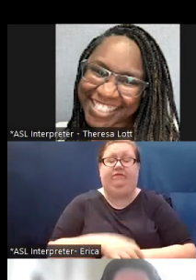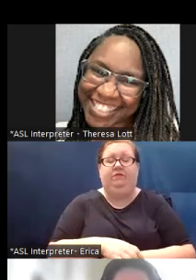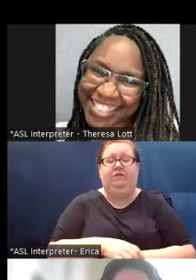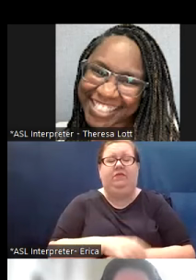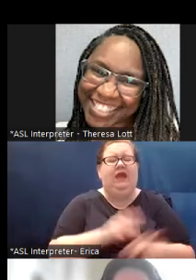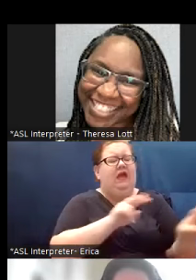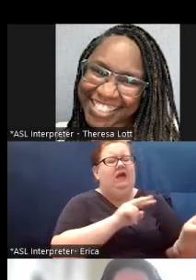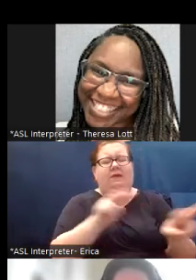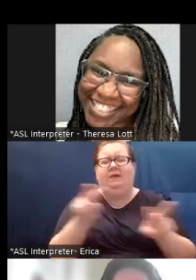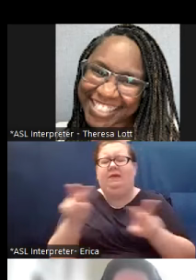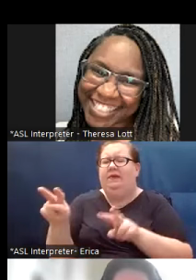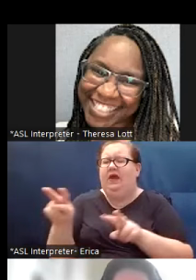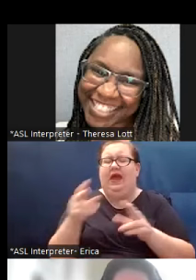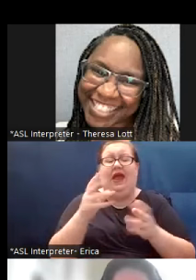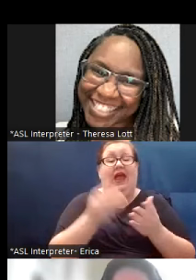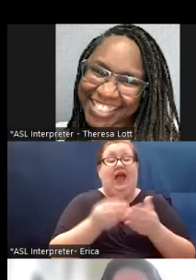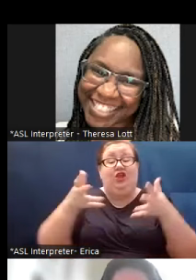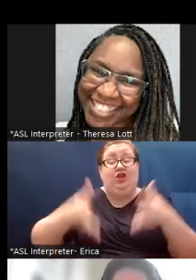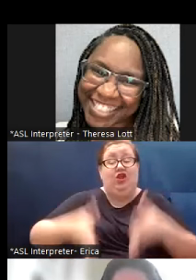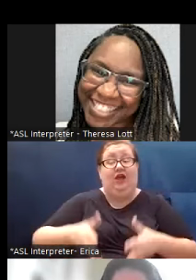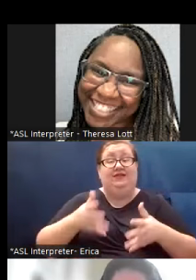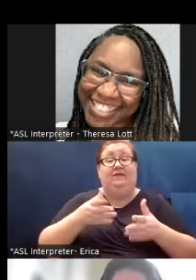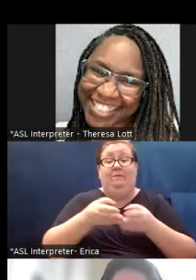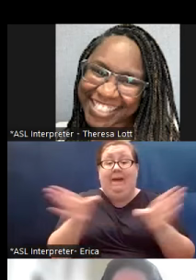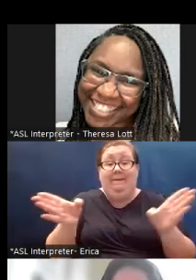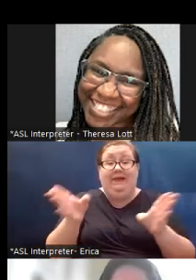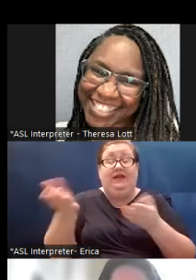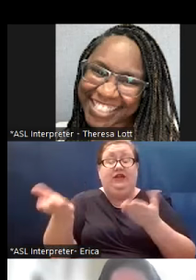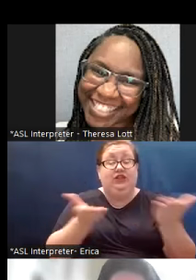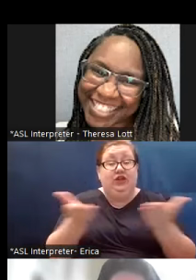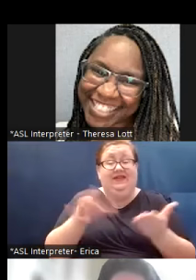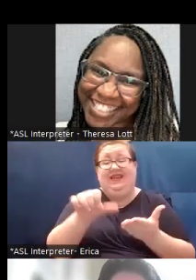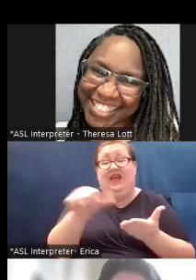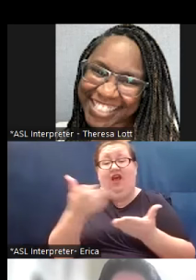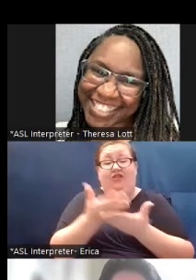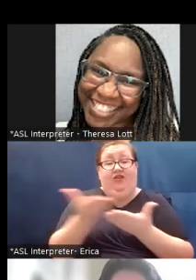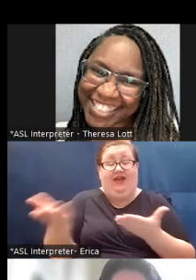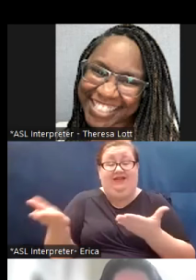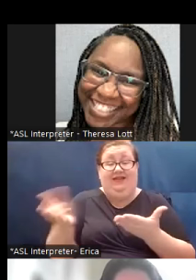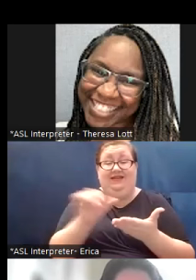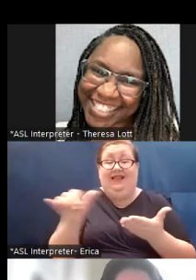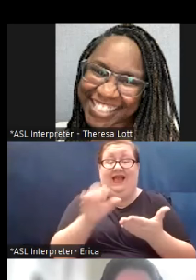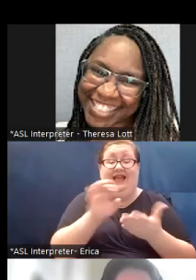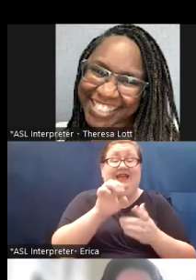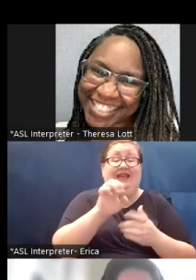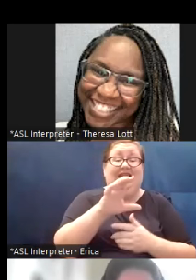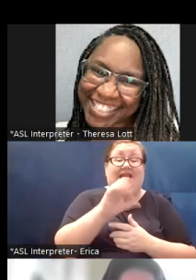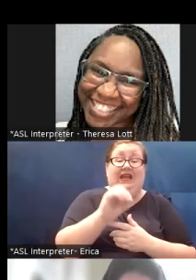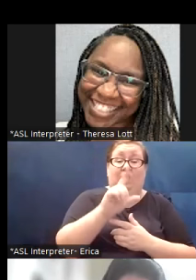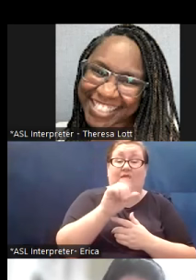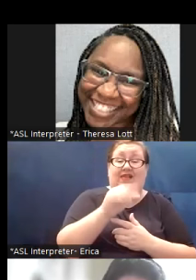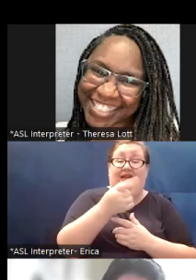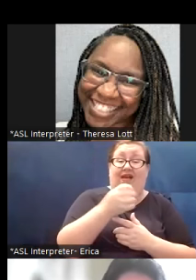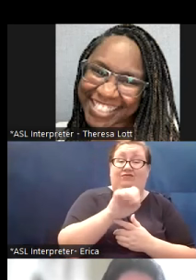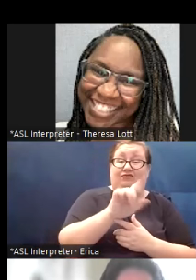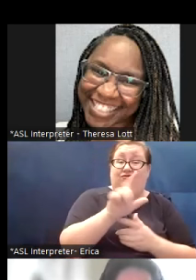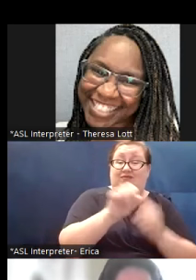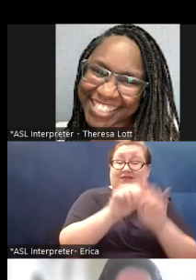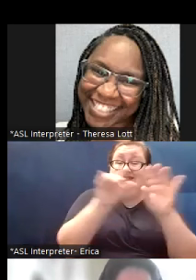at a loss of public services and other assets like ecological systems and community